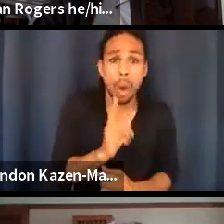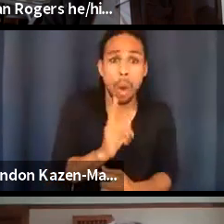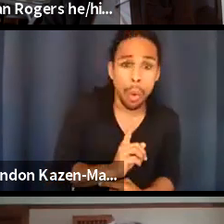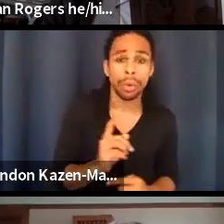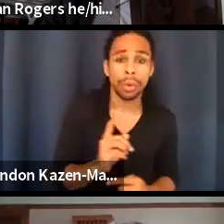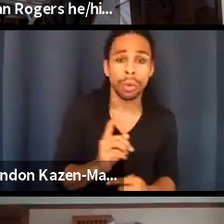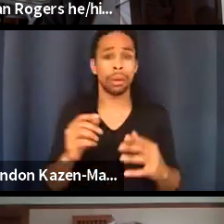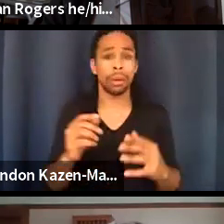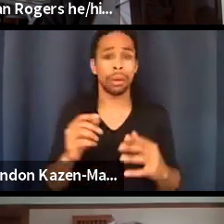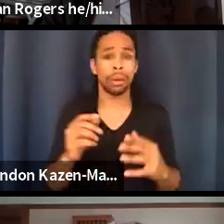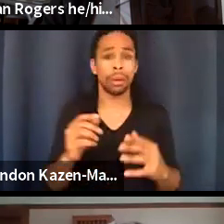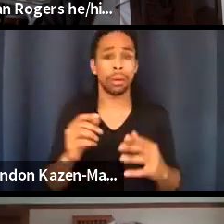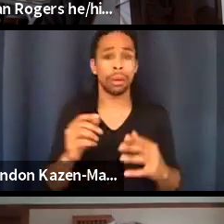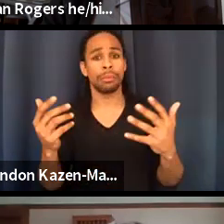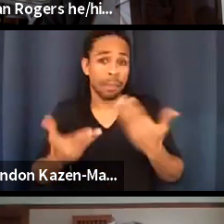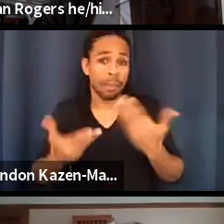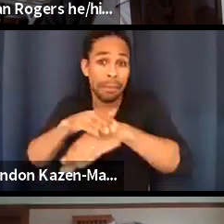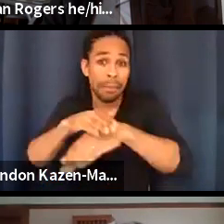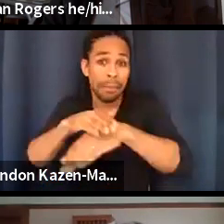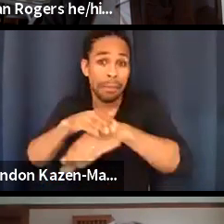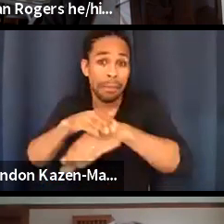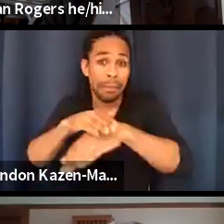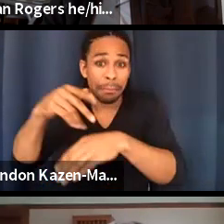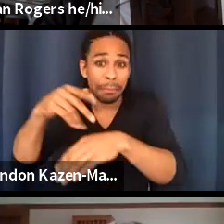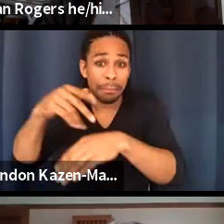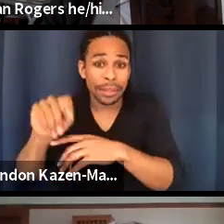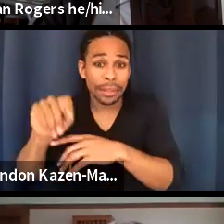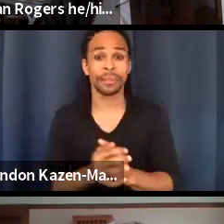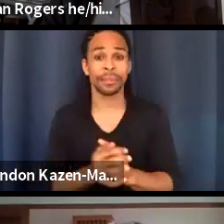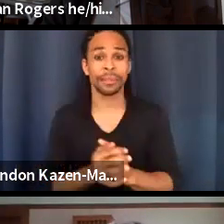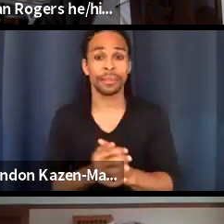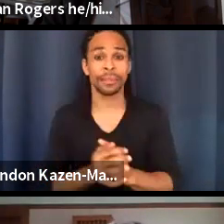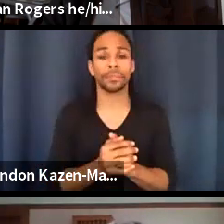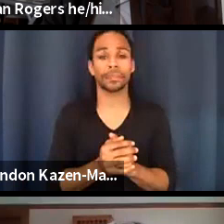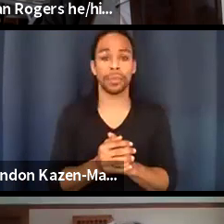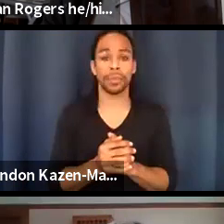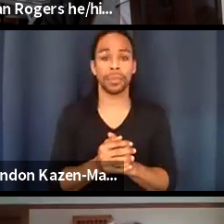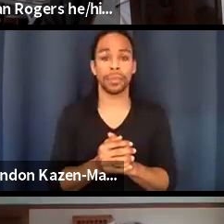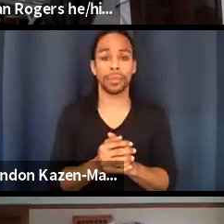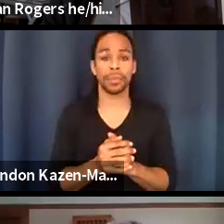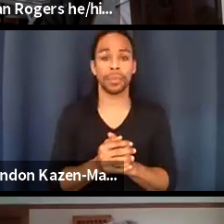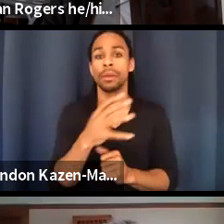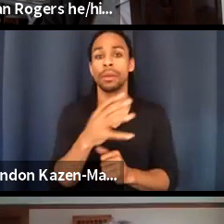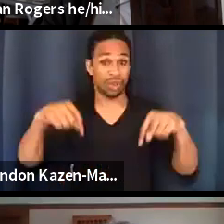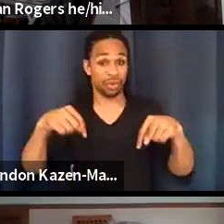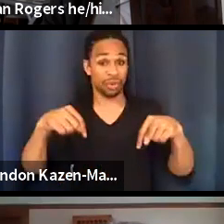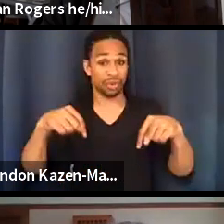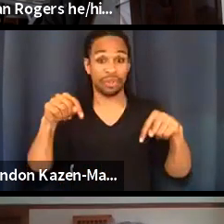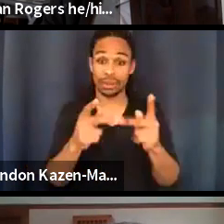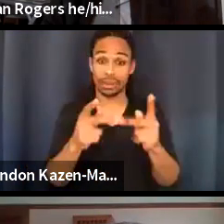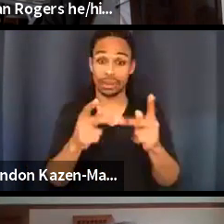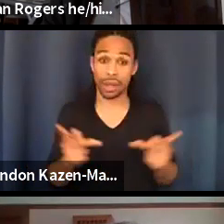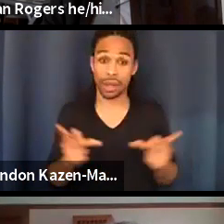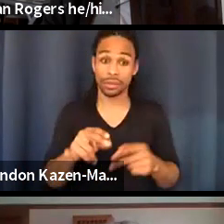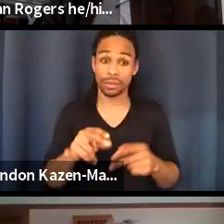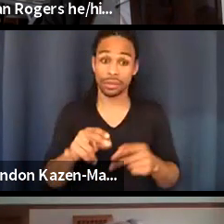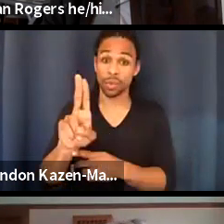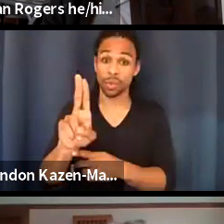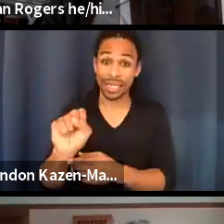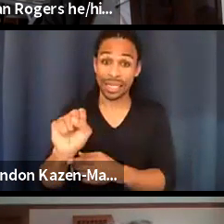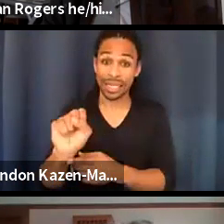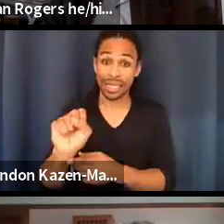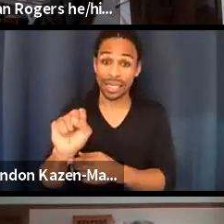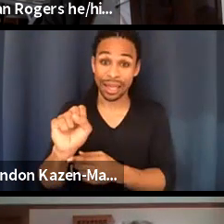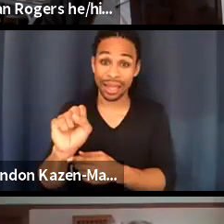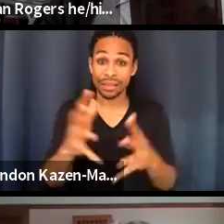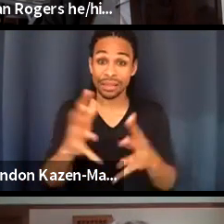Today on Turtle Island, or the place that we call the United States, thousands of people have died because of